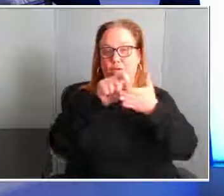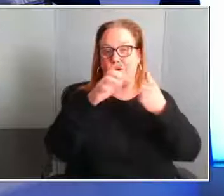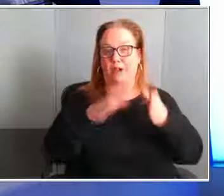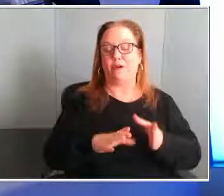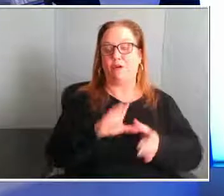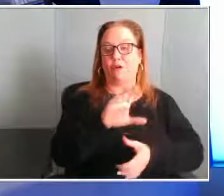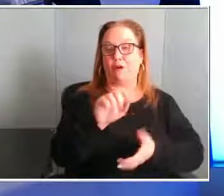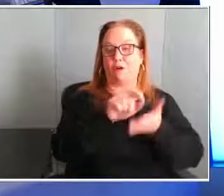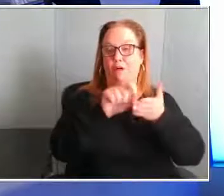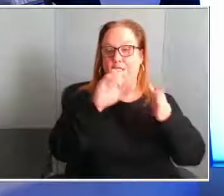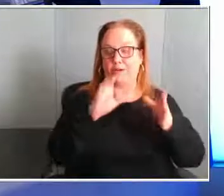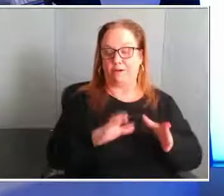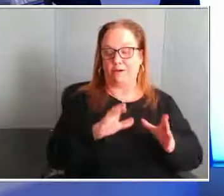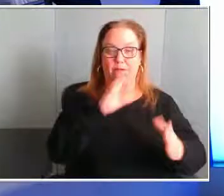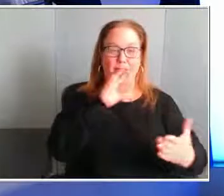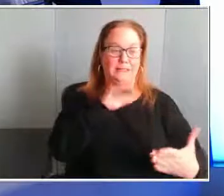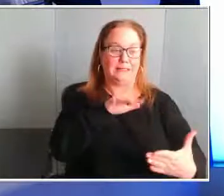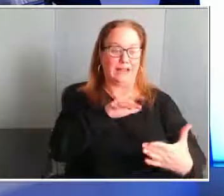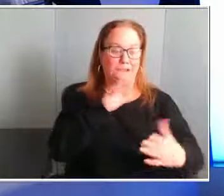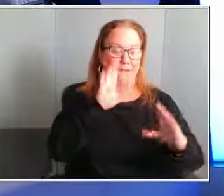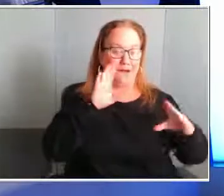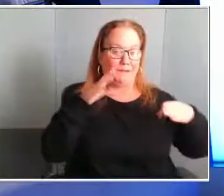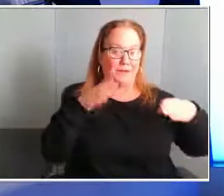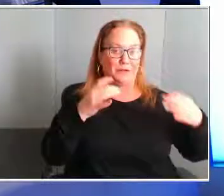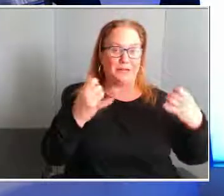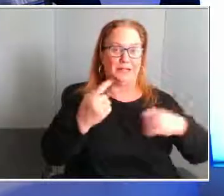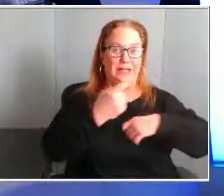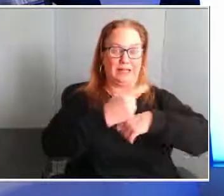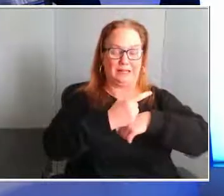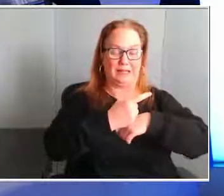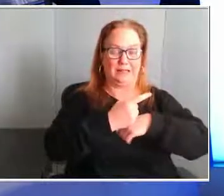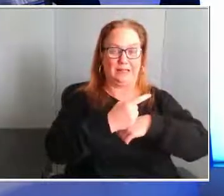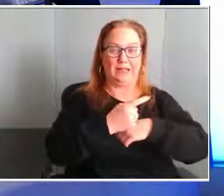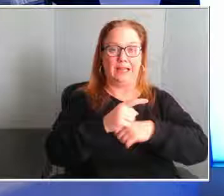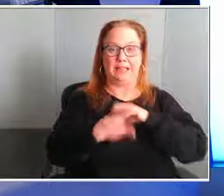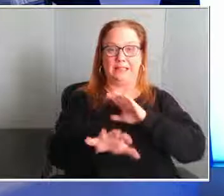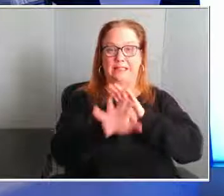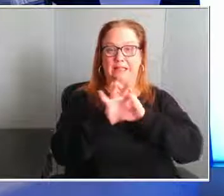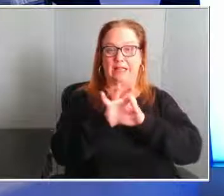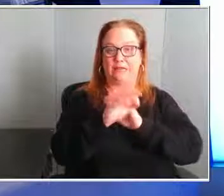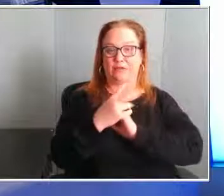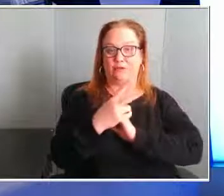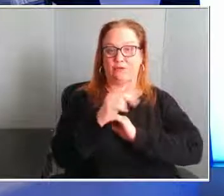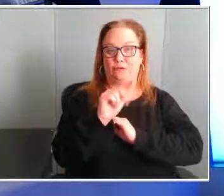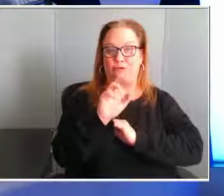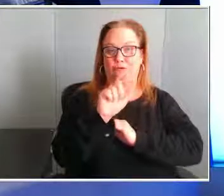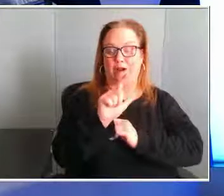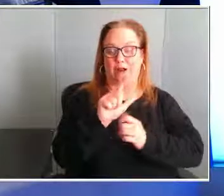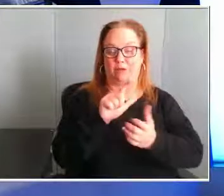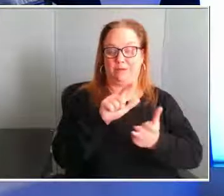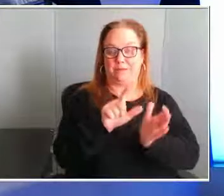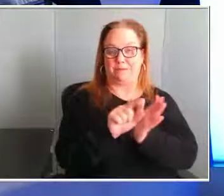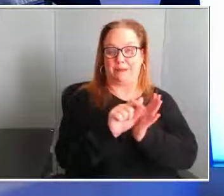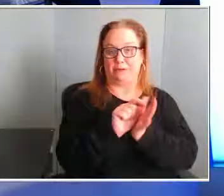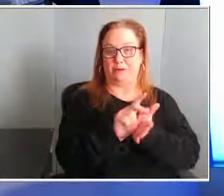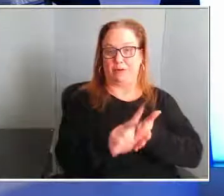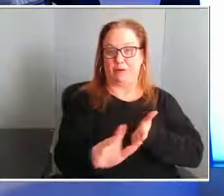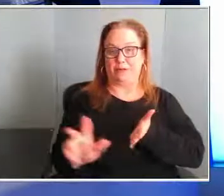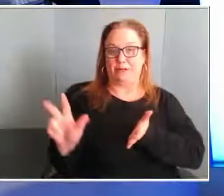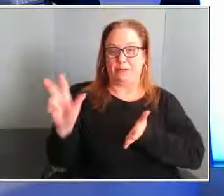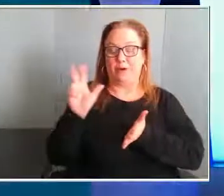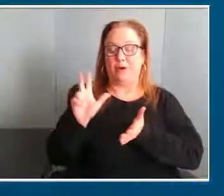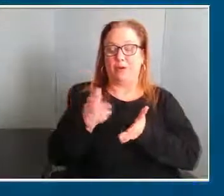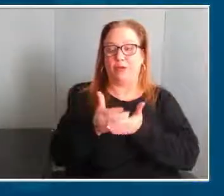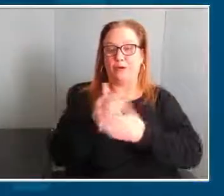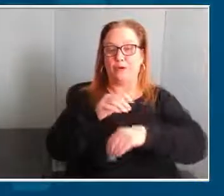going to focus on today. The SELECT-2 trial was published just 3 weeks ago in the New England Journal of Medicine. Its